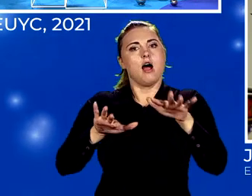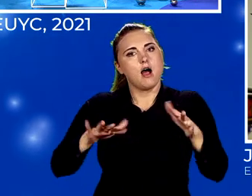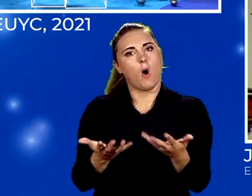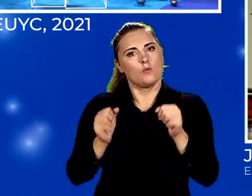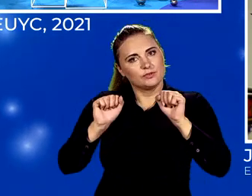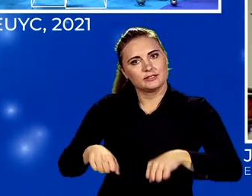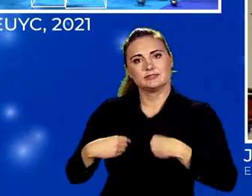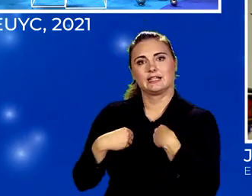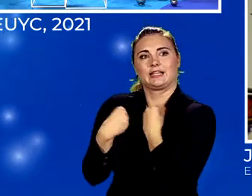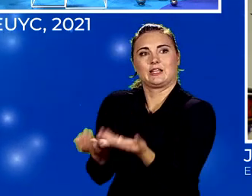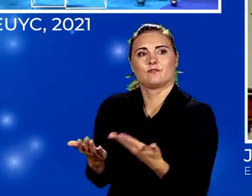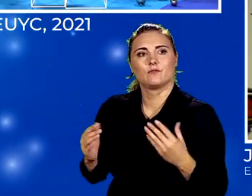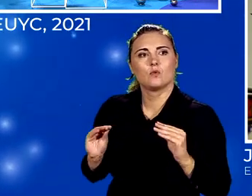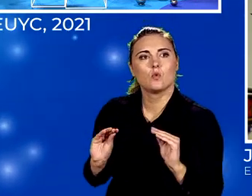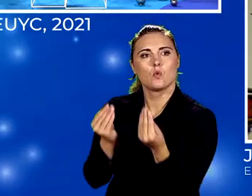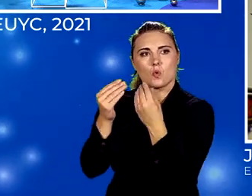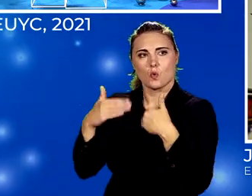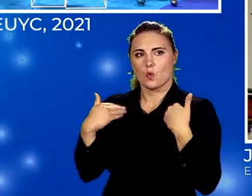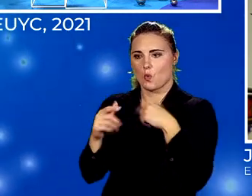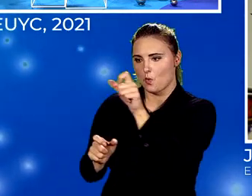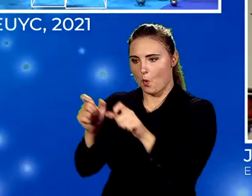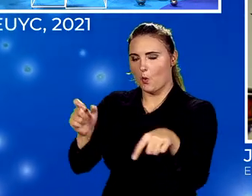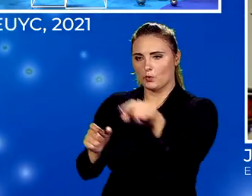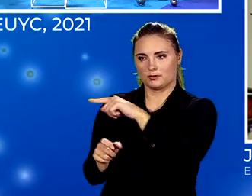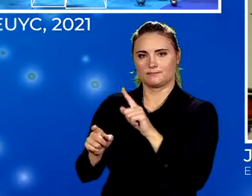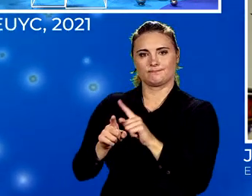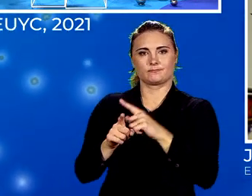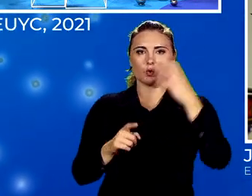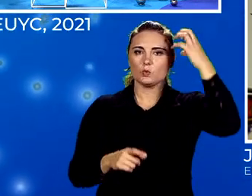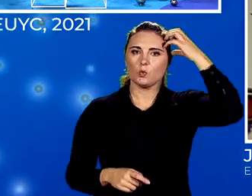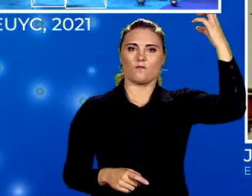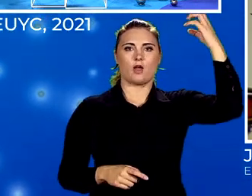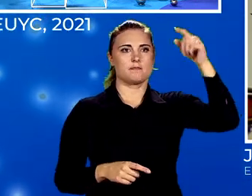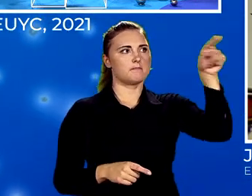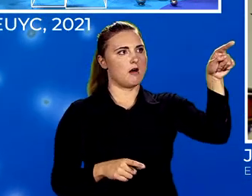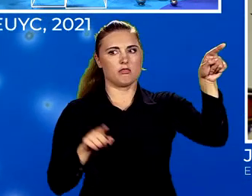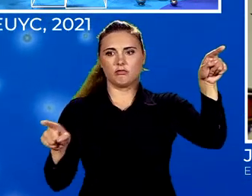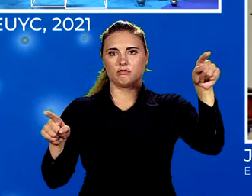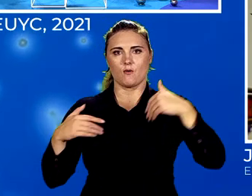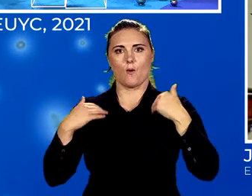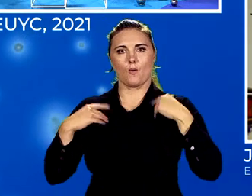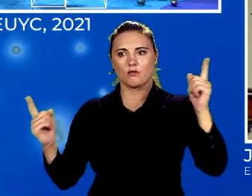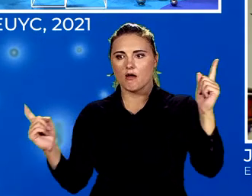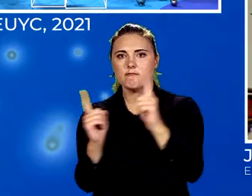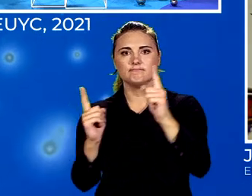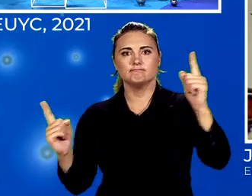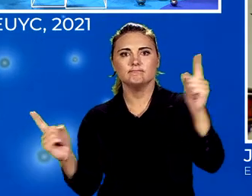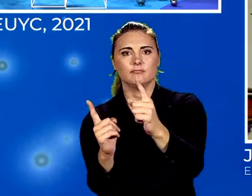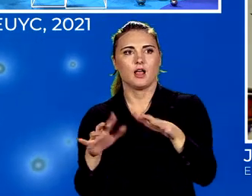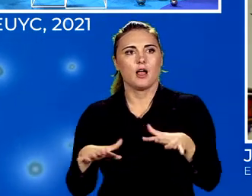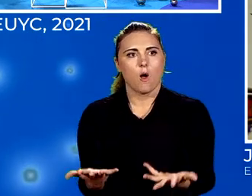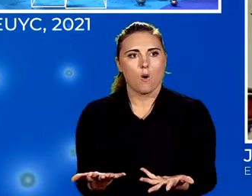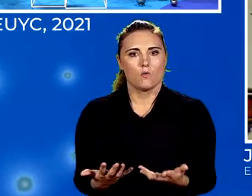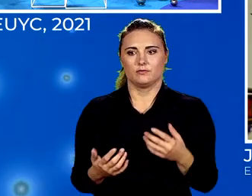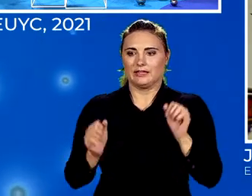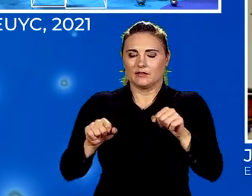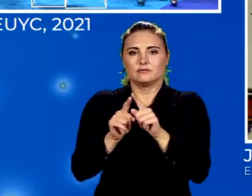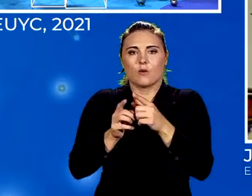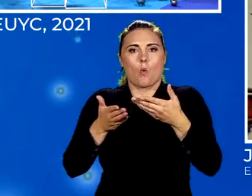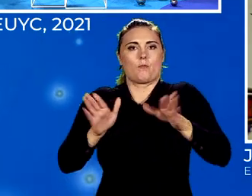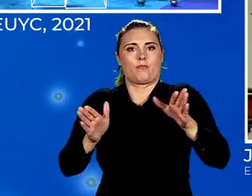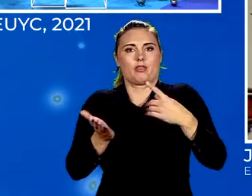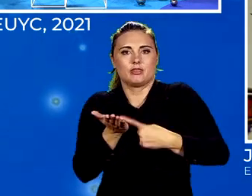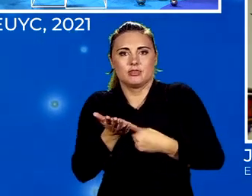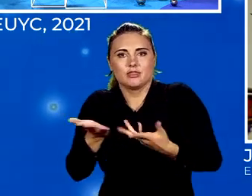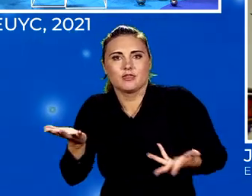representatives meet together to decide on what they propose to the Committee of Ministers in terms of youth standards, but also priorities for